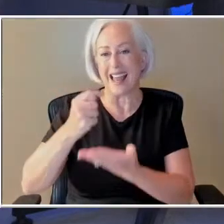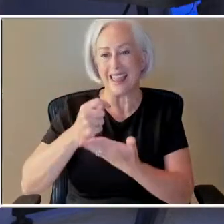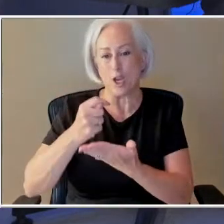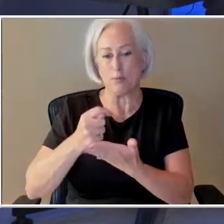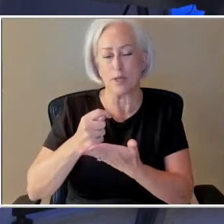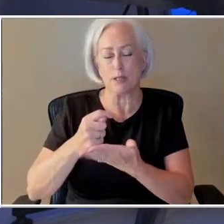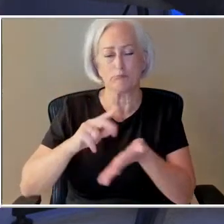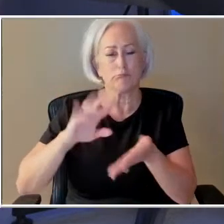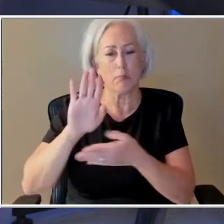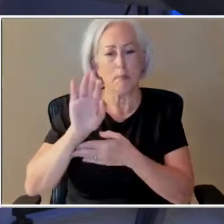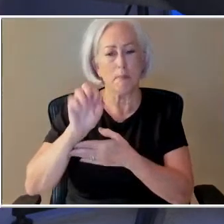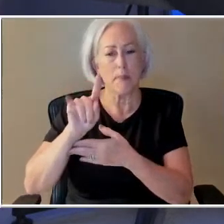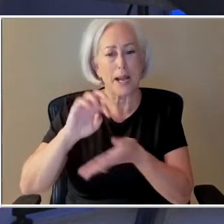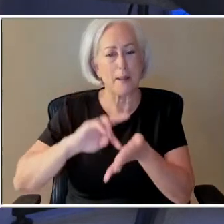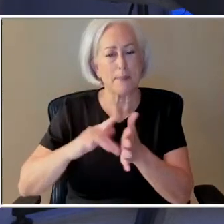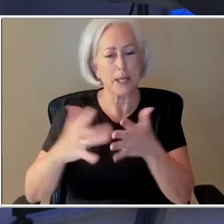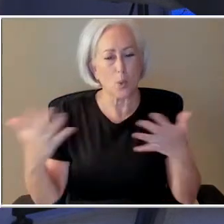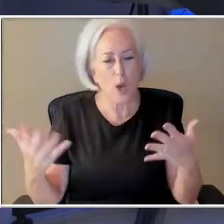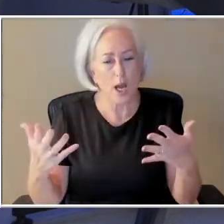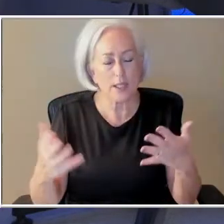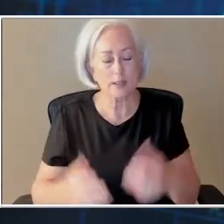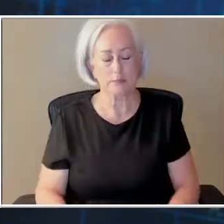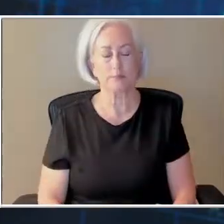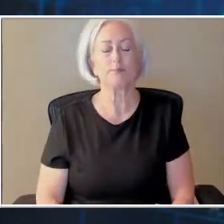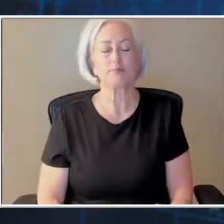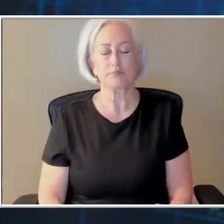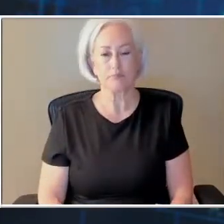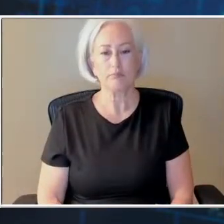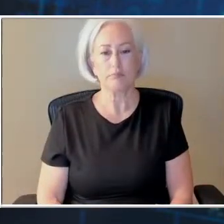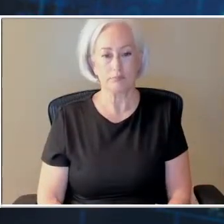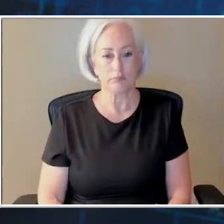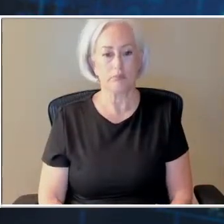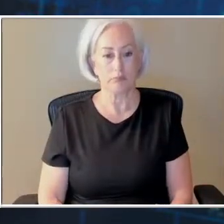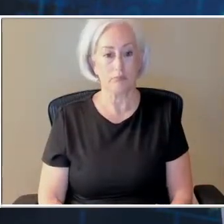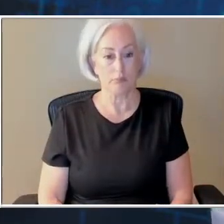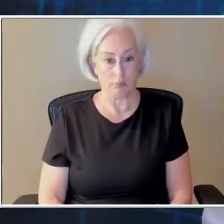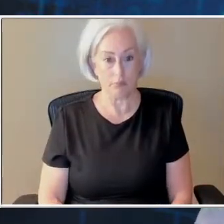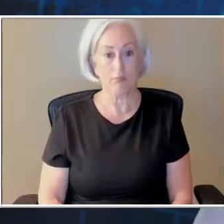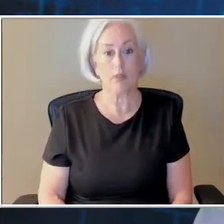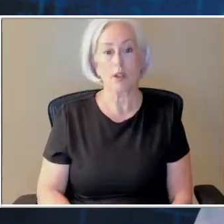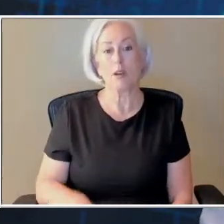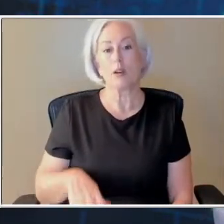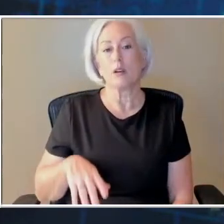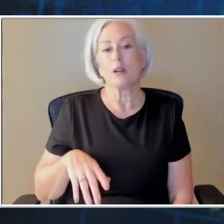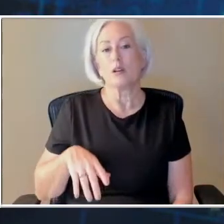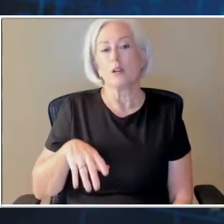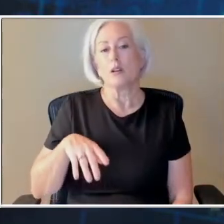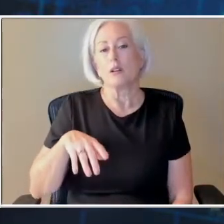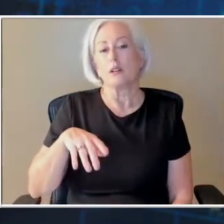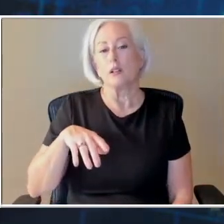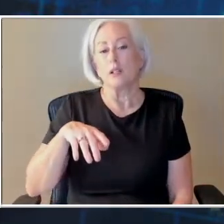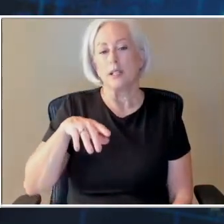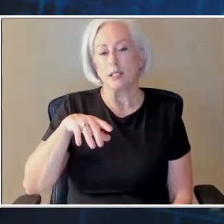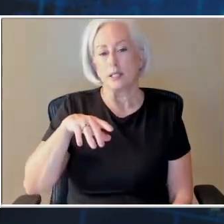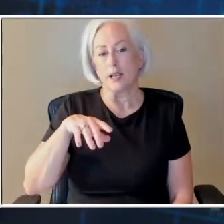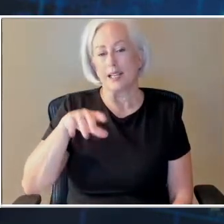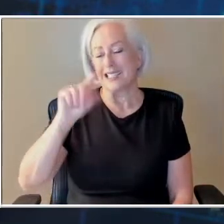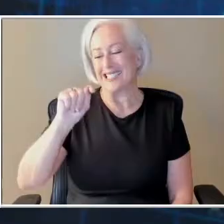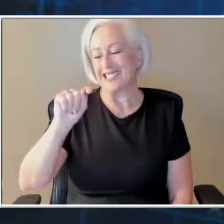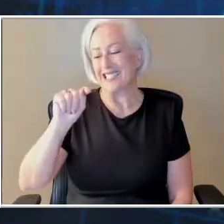that work? Absolutely. I mean, that was another great thing. I mean, it's a bispecific T cell engager. So to break it up is